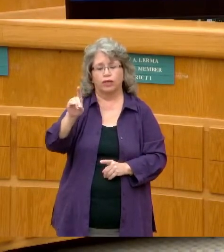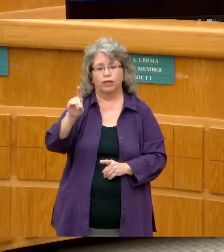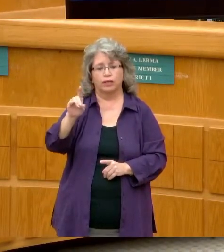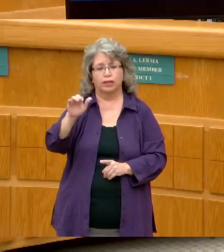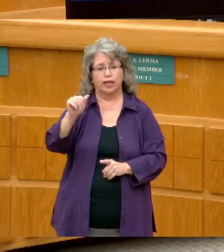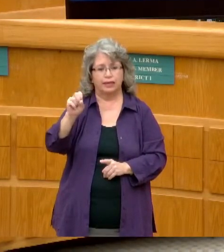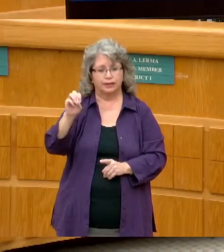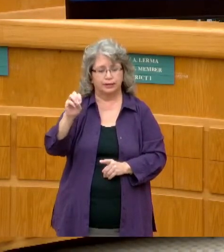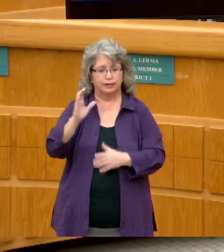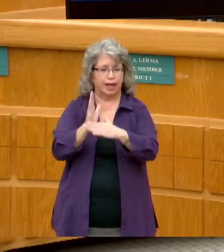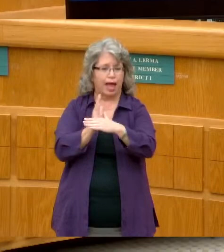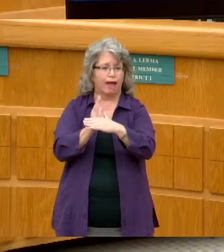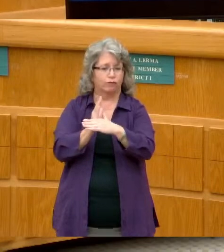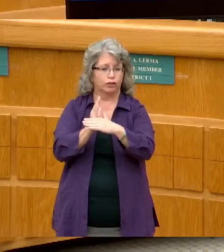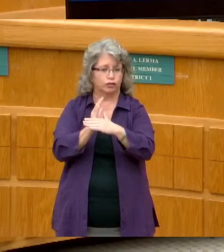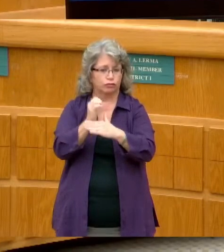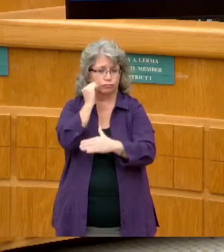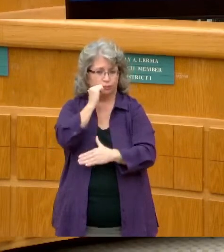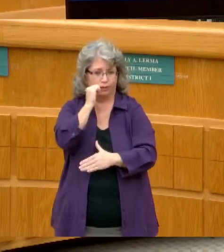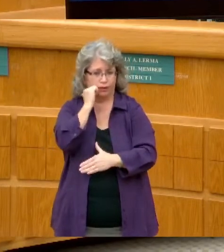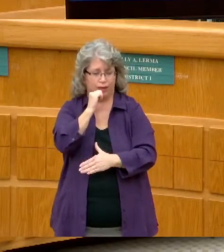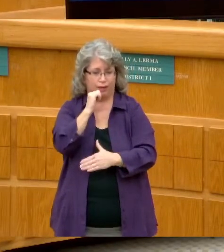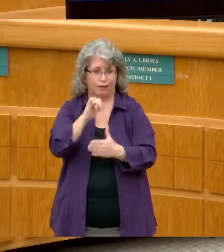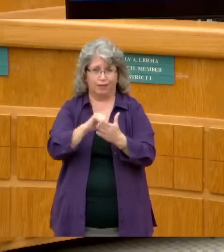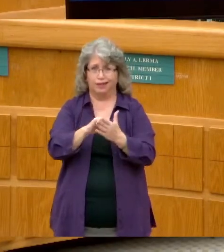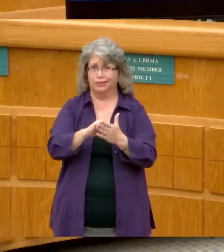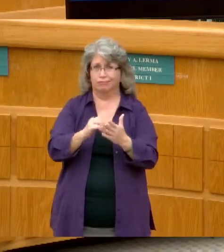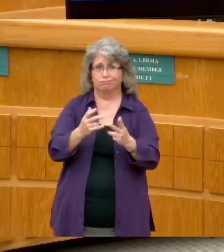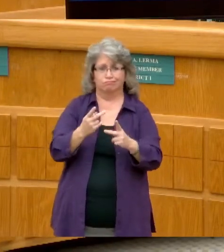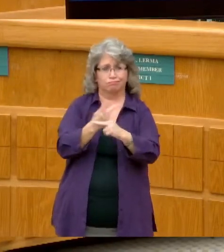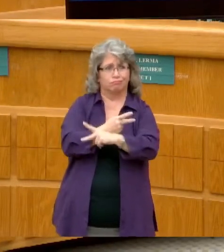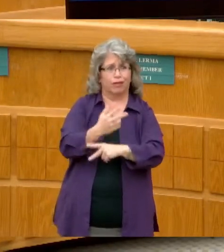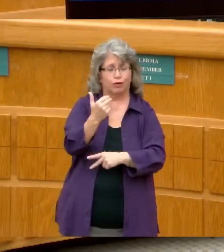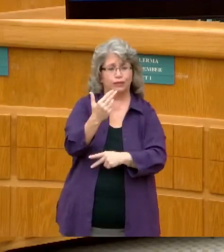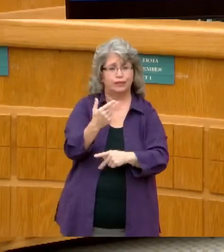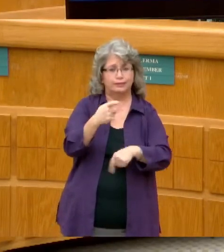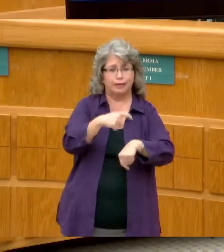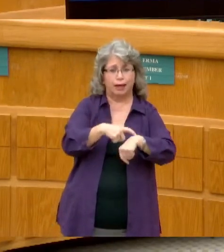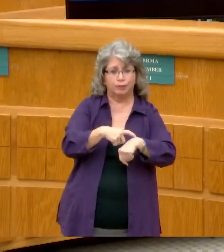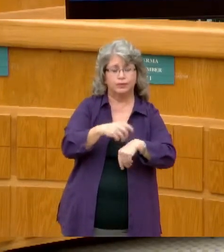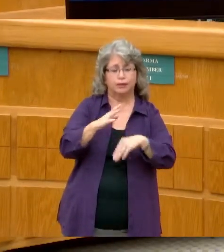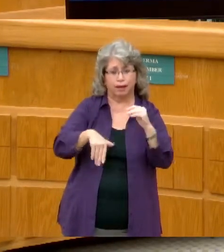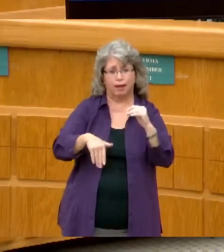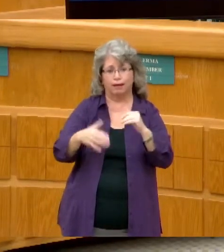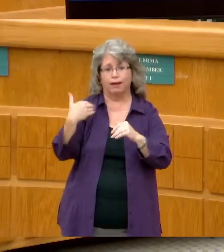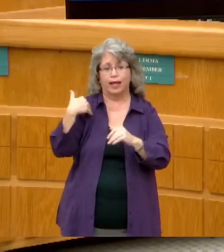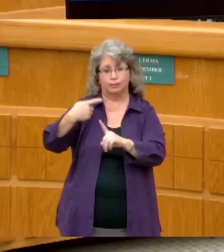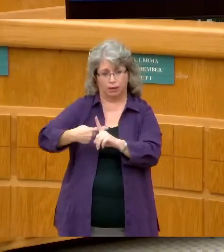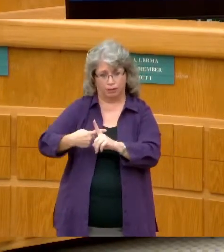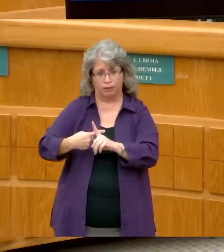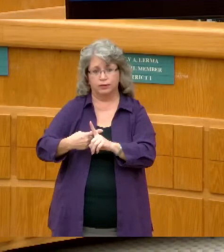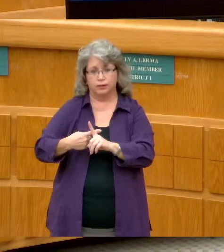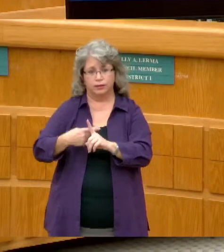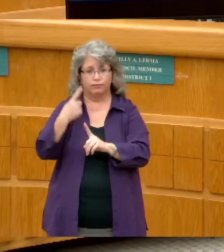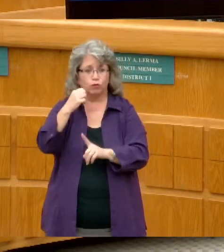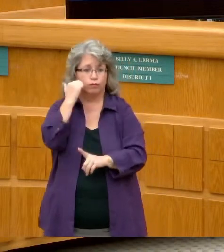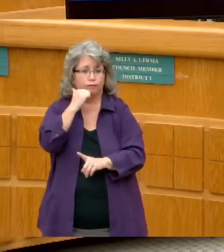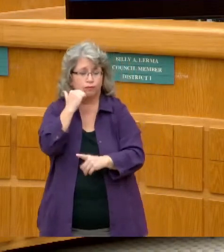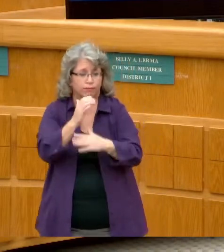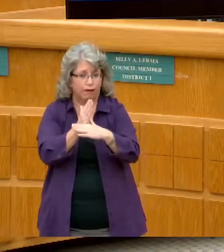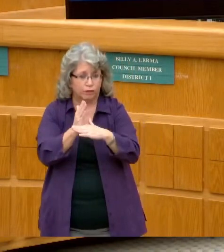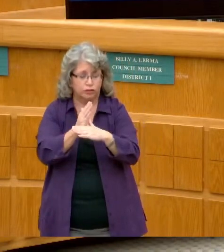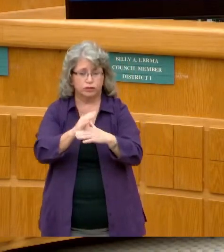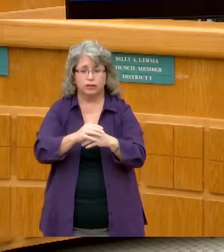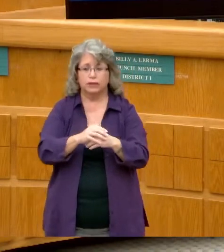average per day. So it's almost 13 times higher than what we were last month per day. So there's still a lot of